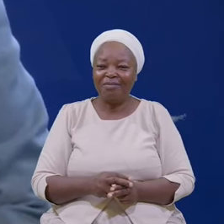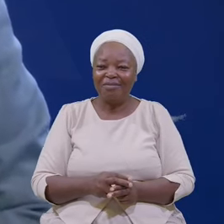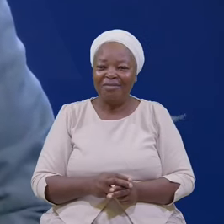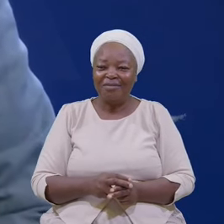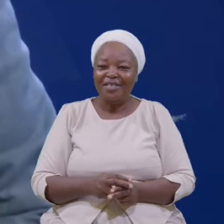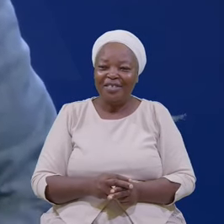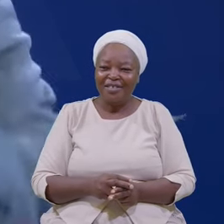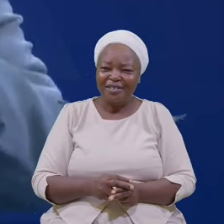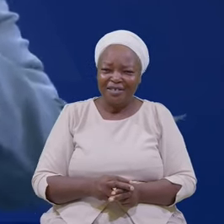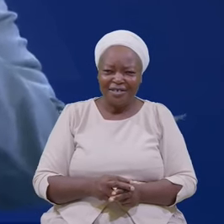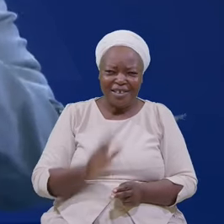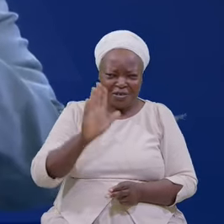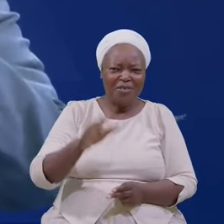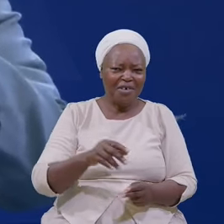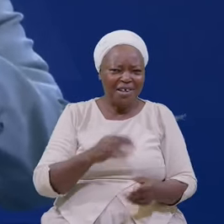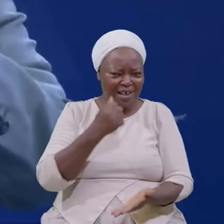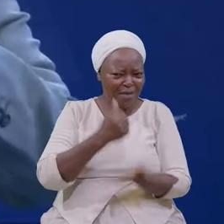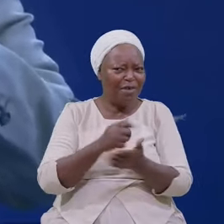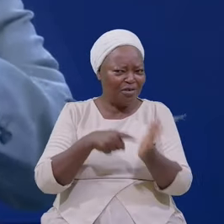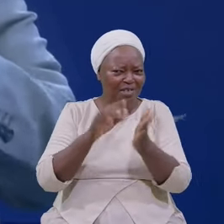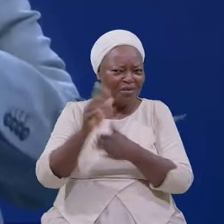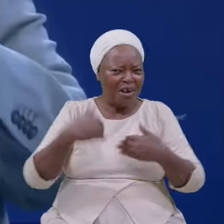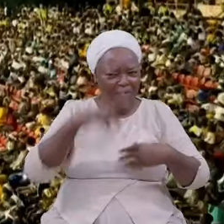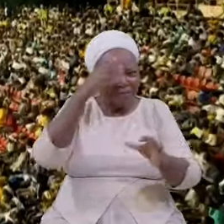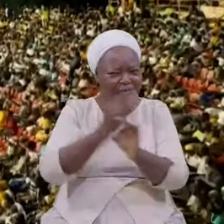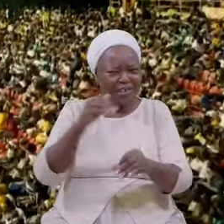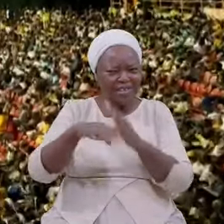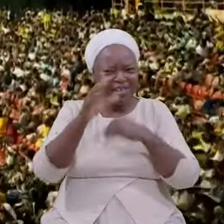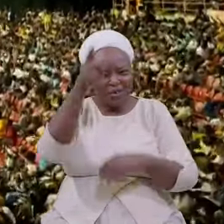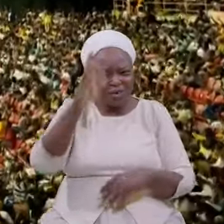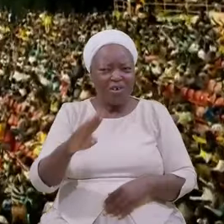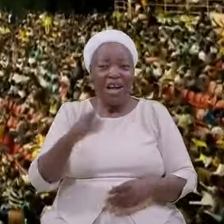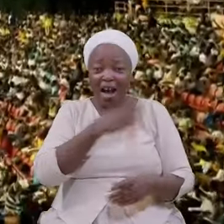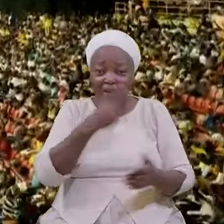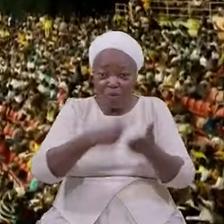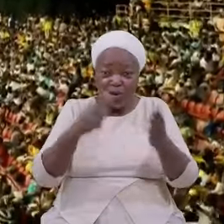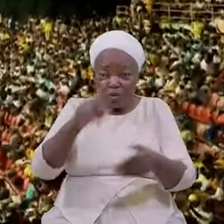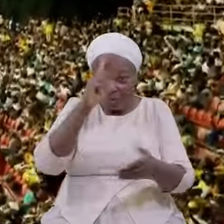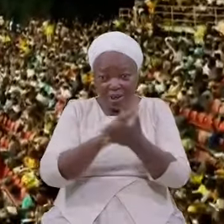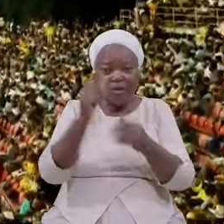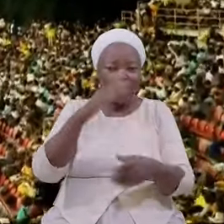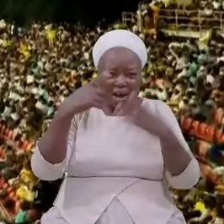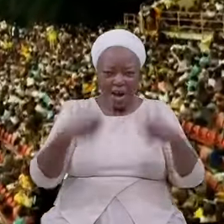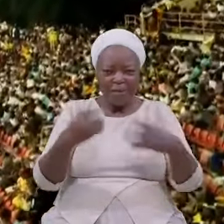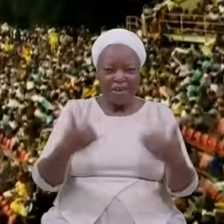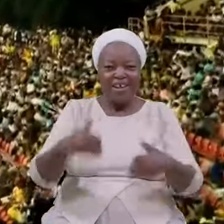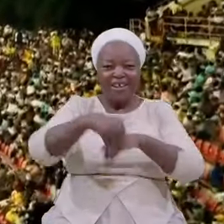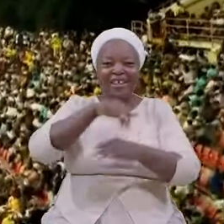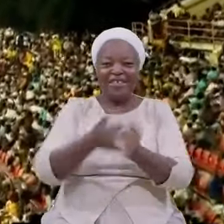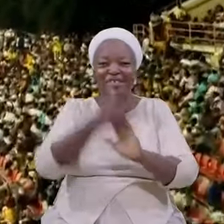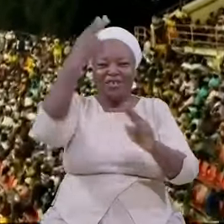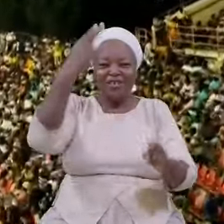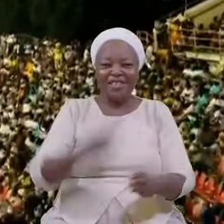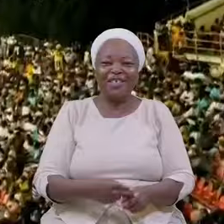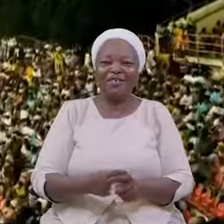Vous êtes délivré ce soir. Your amen shows you are facing God and what you believe will happen tonight. Votre amen montre que vous avez foi